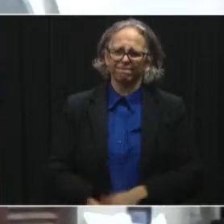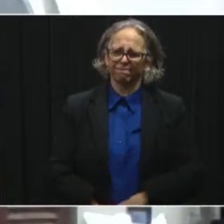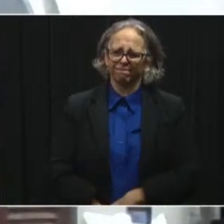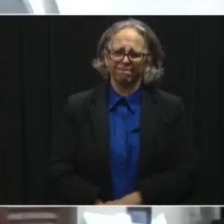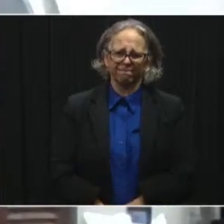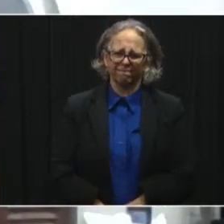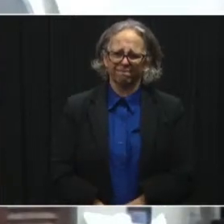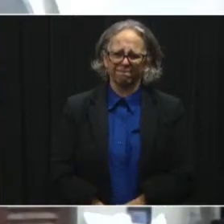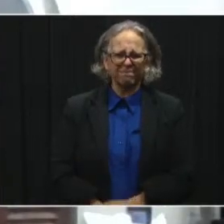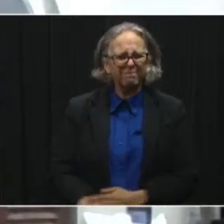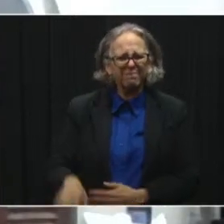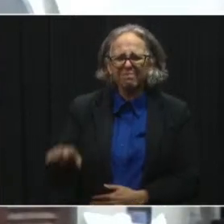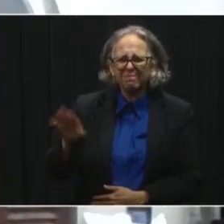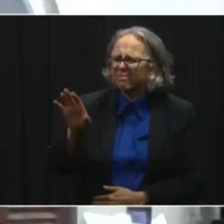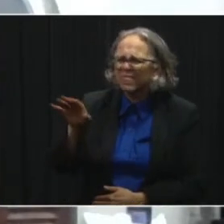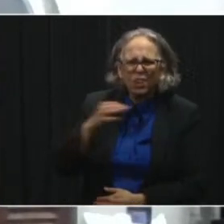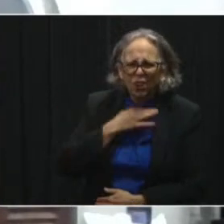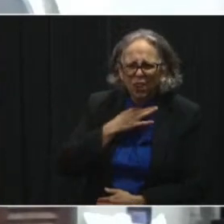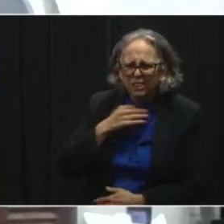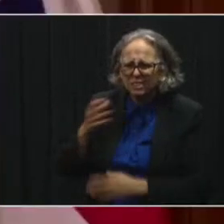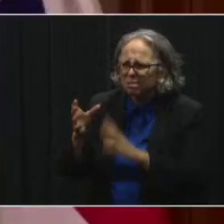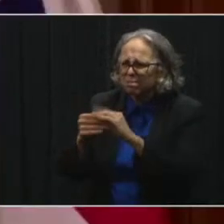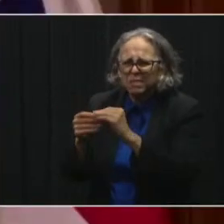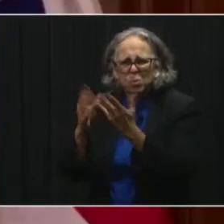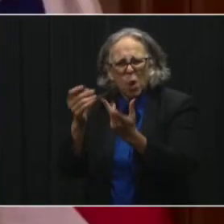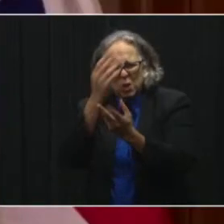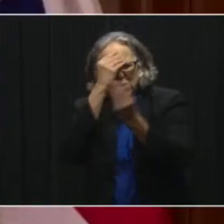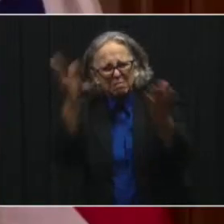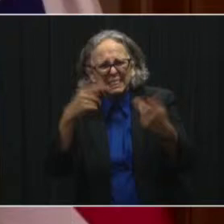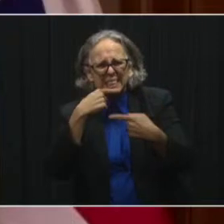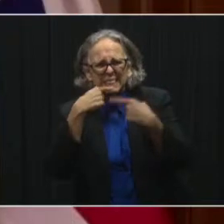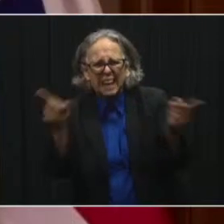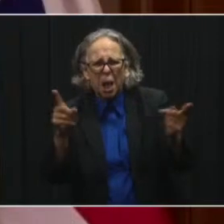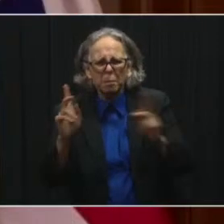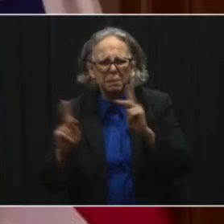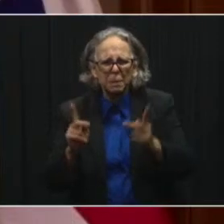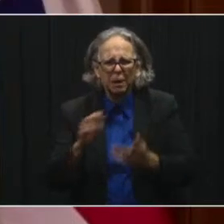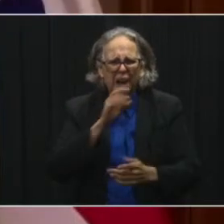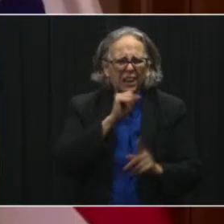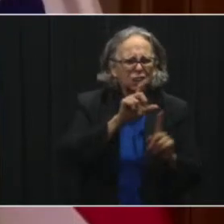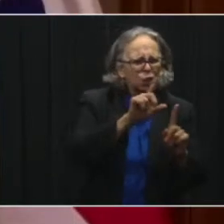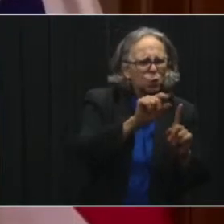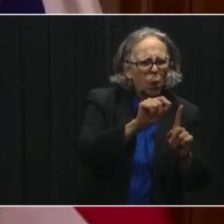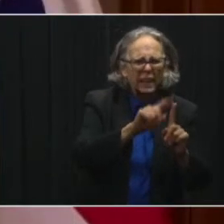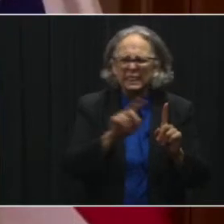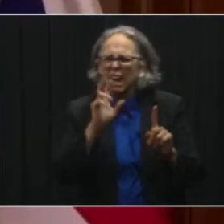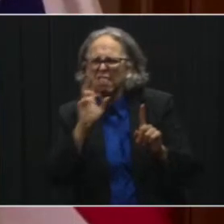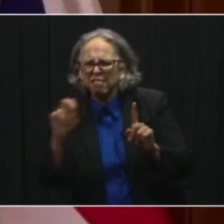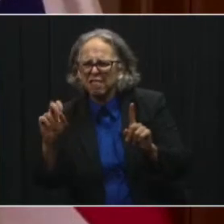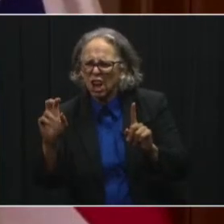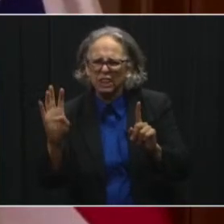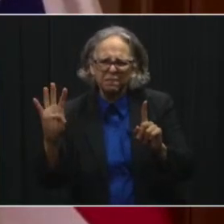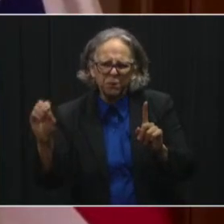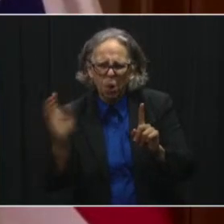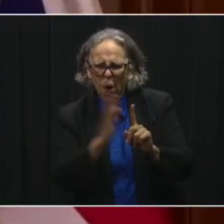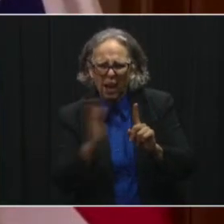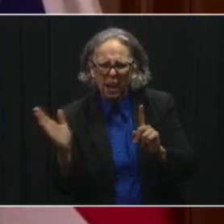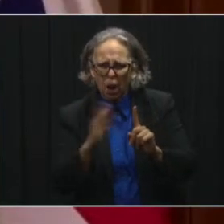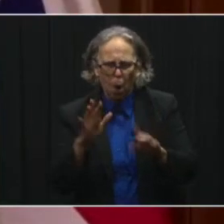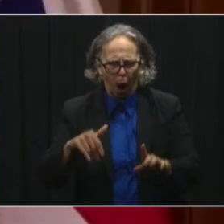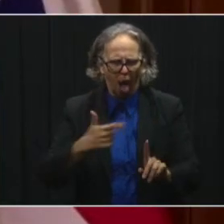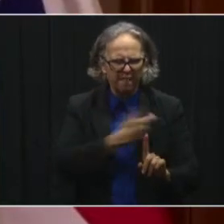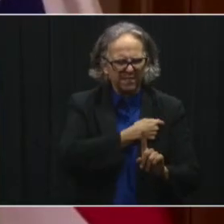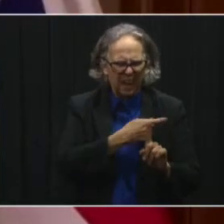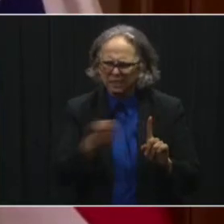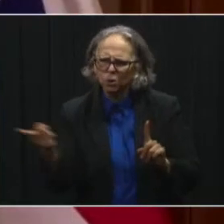Any message for those out there who are 20s, 30s, 40s, and oh gosh, you know, who are not vaccinated yet?